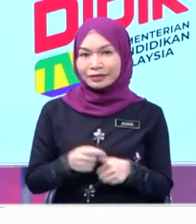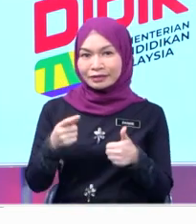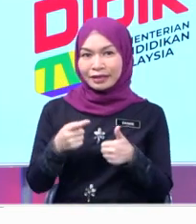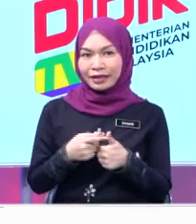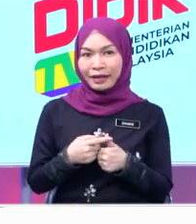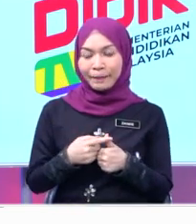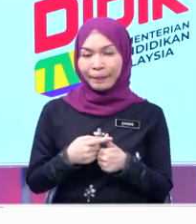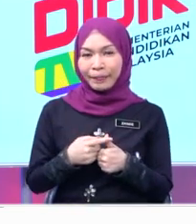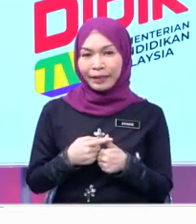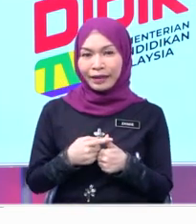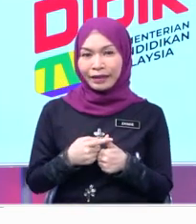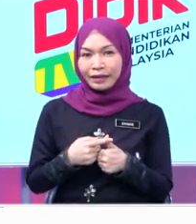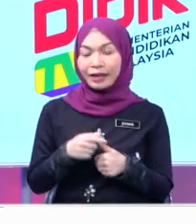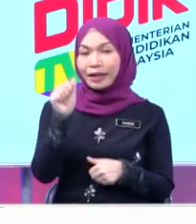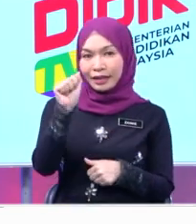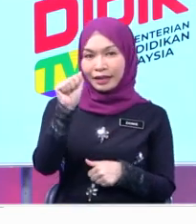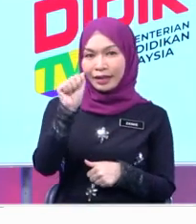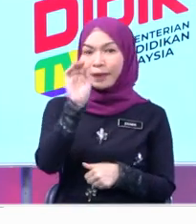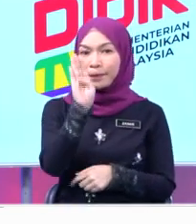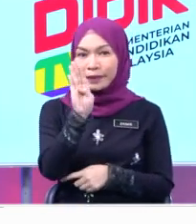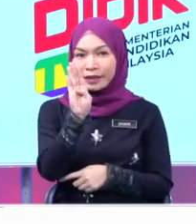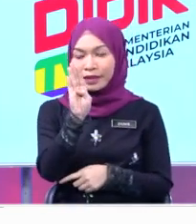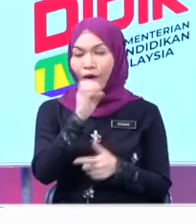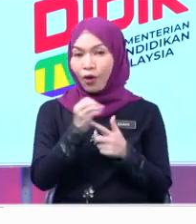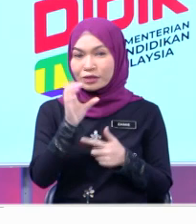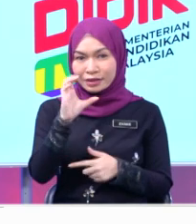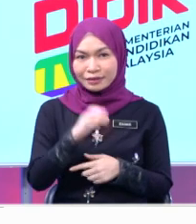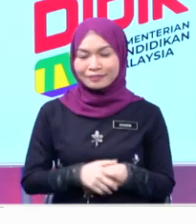C? Opening, not elaboration. Right. Okay?